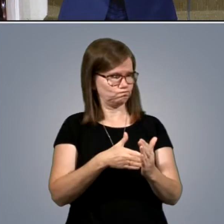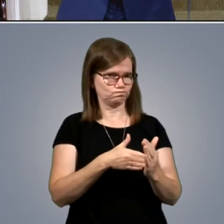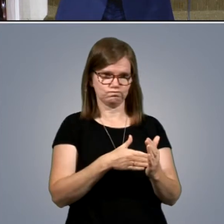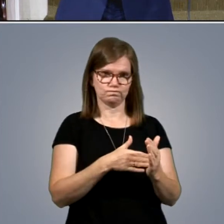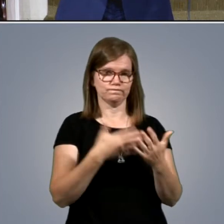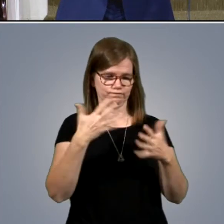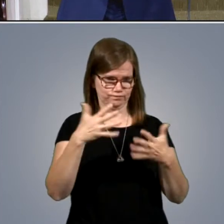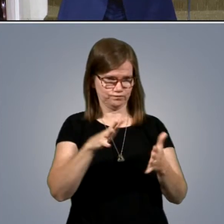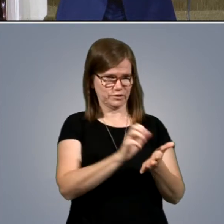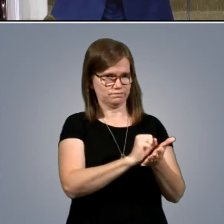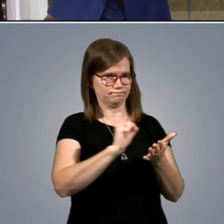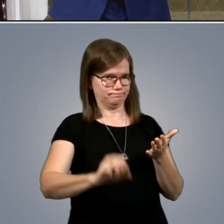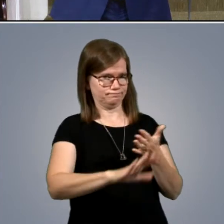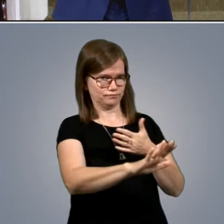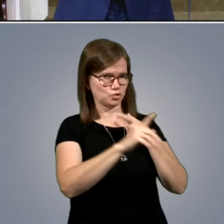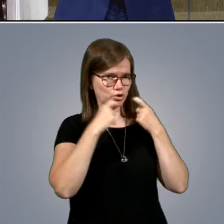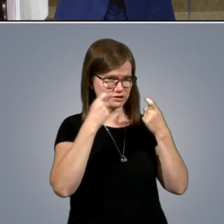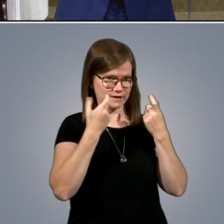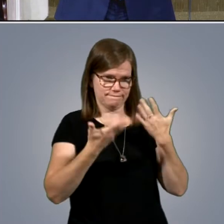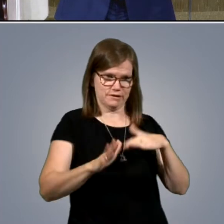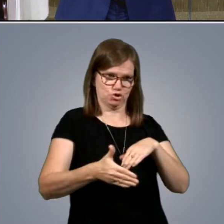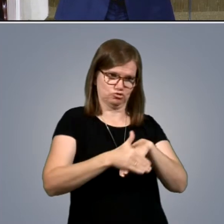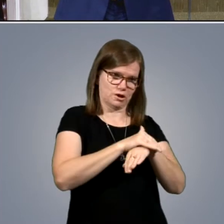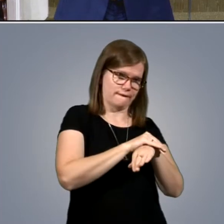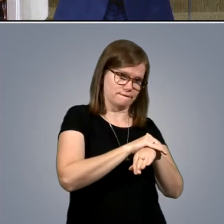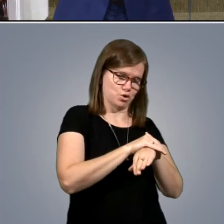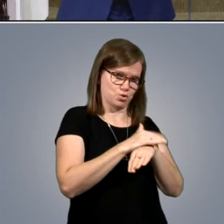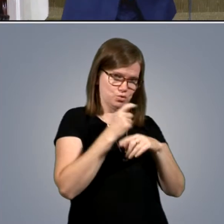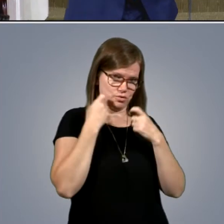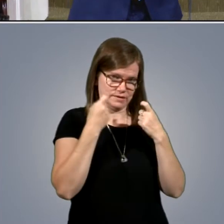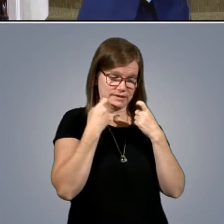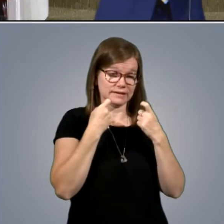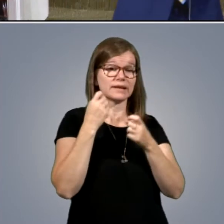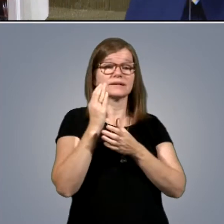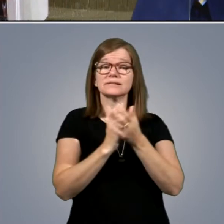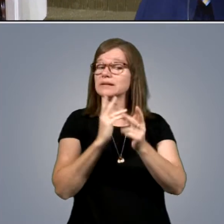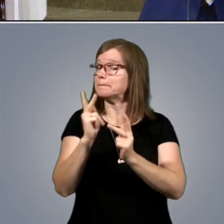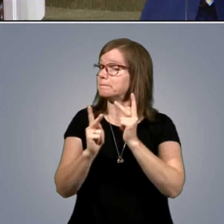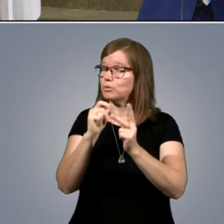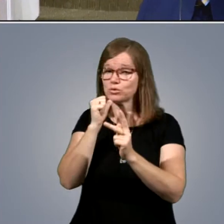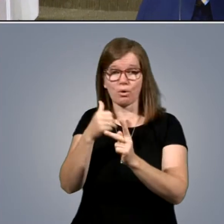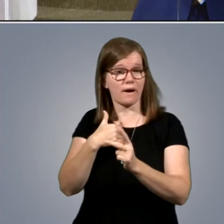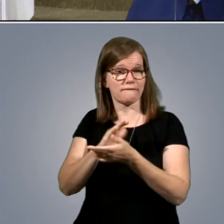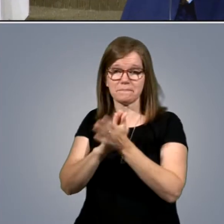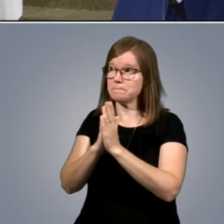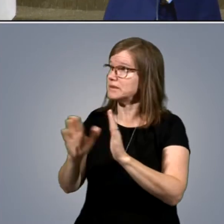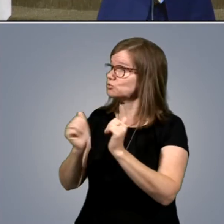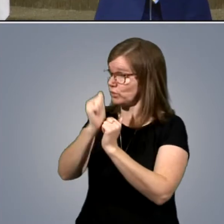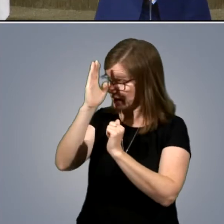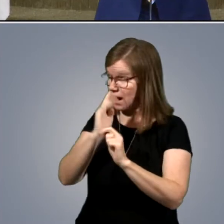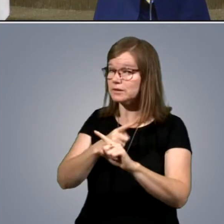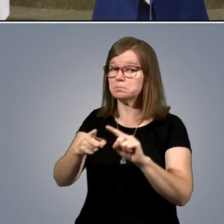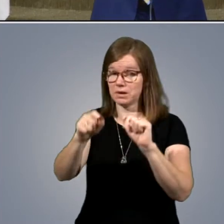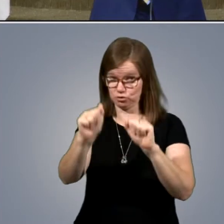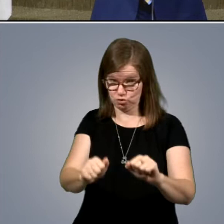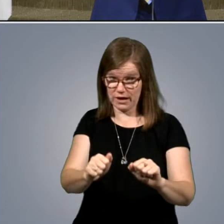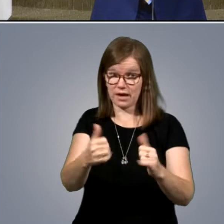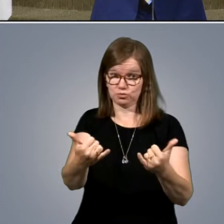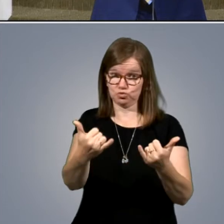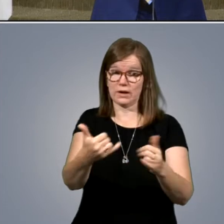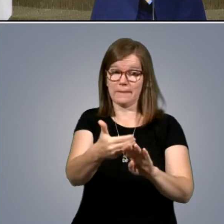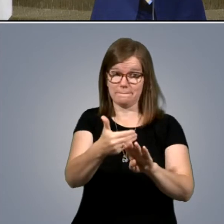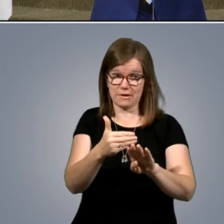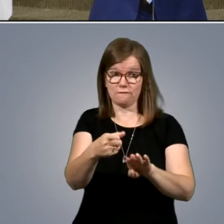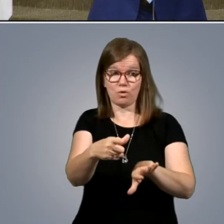He has taken your sin. He's covered your sin. Some people do not have peace with God yet, but you can have it before you leave this